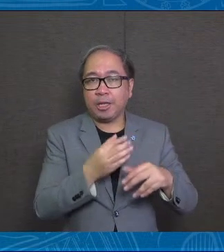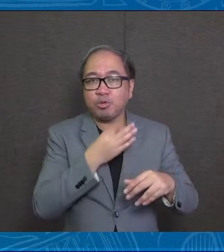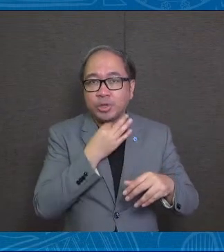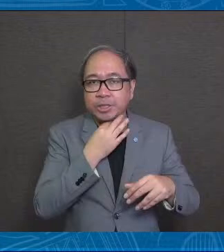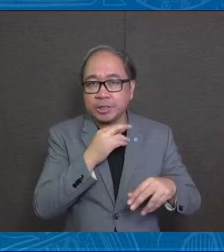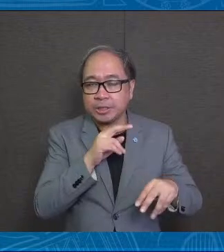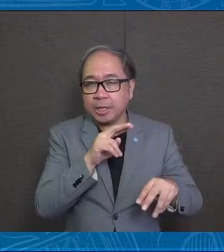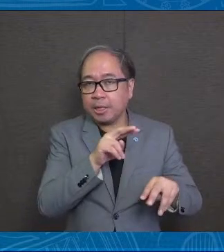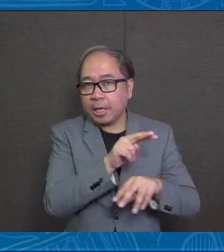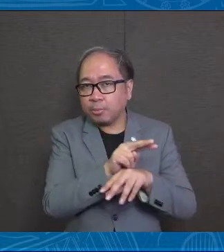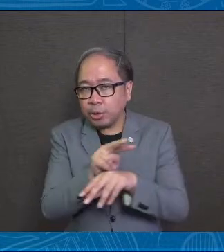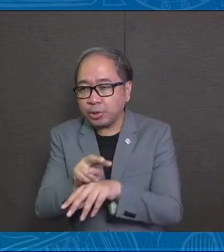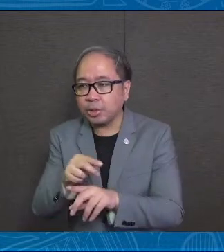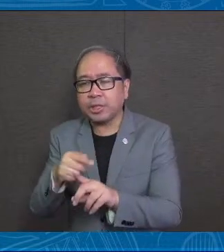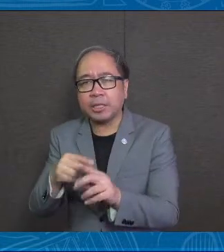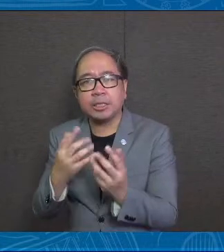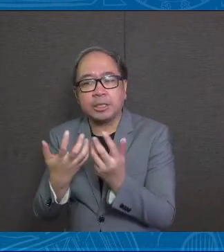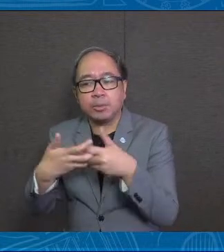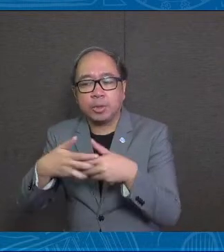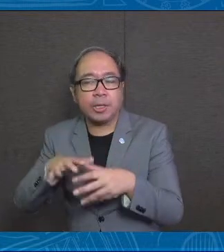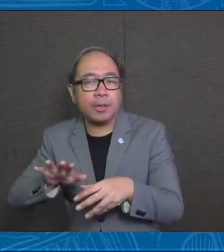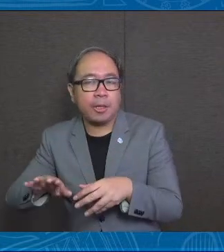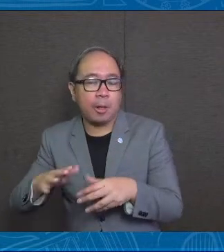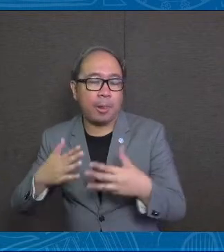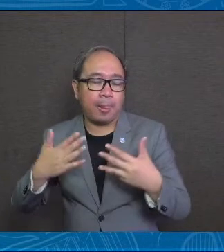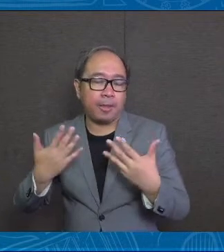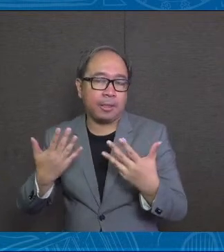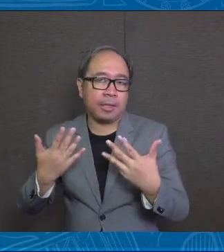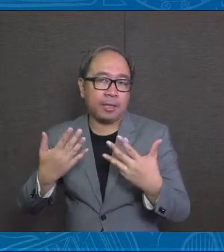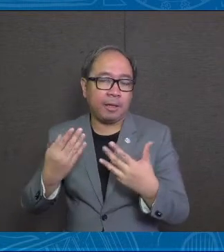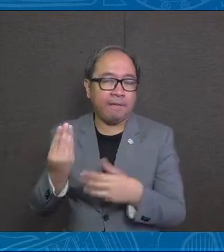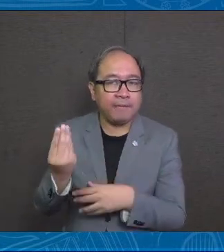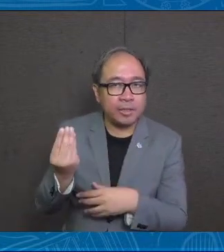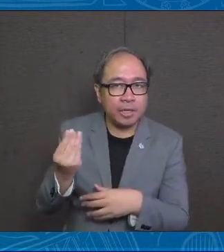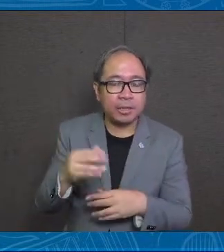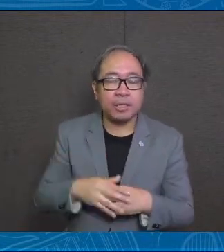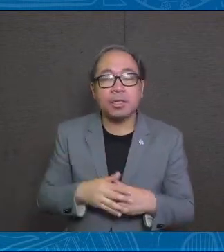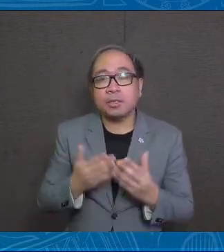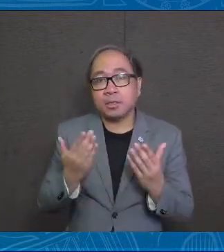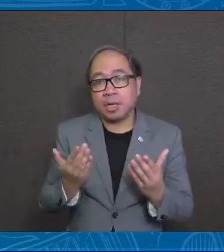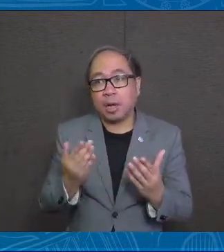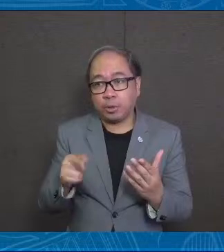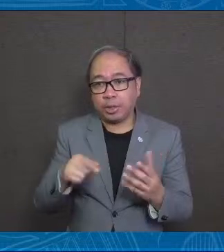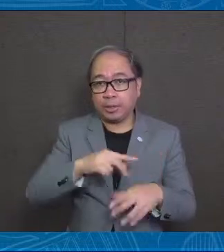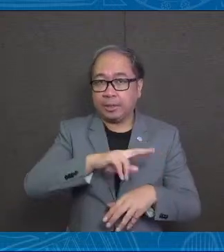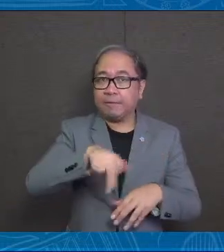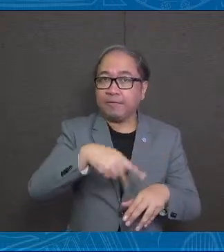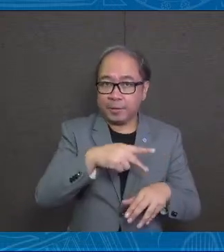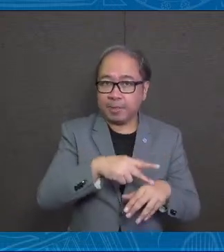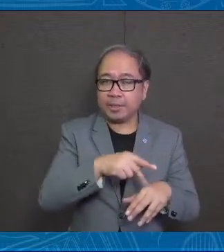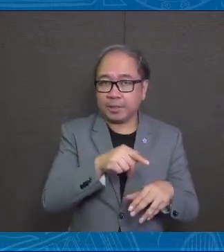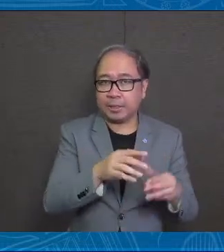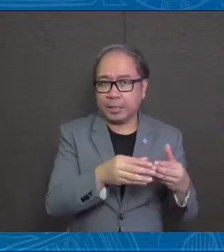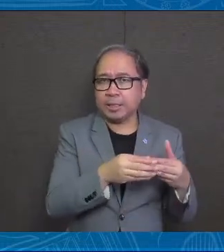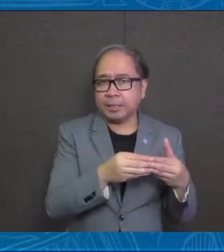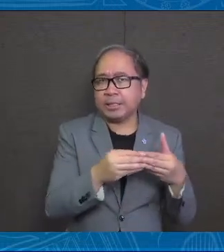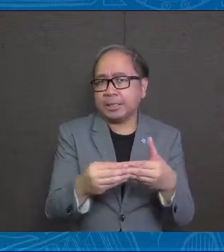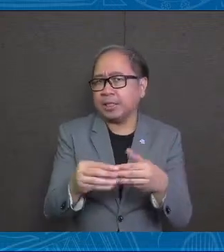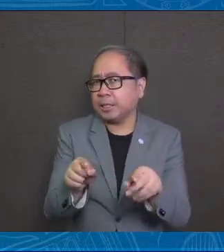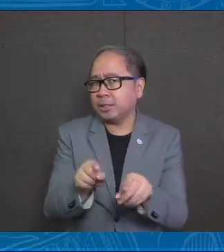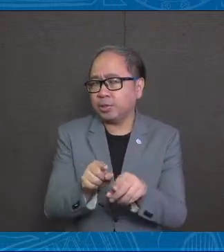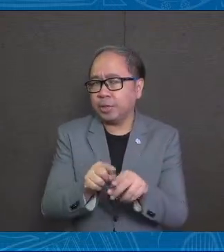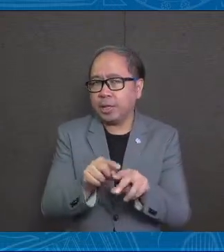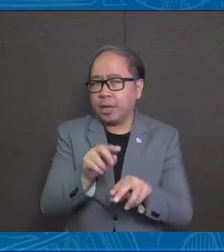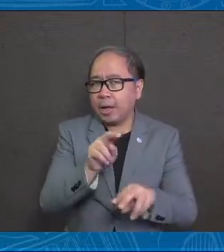scenario analysis, stress testing to their fiscal health. Our host here, the Philippines, is really leading this as well, assesses